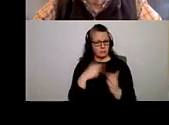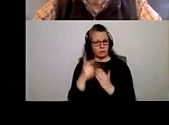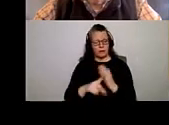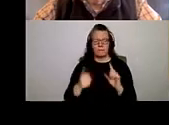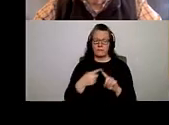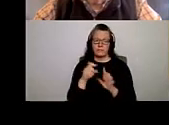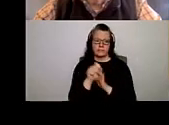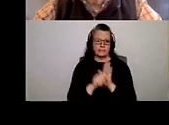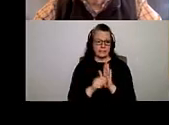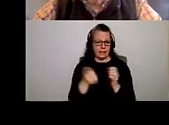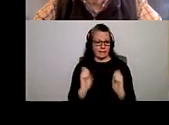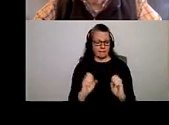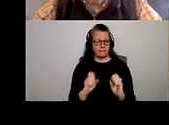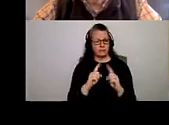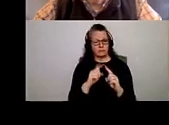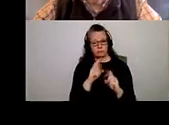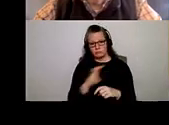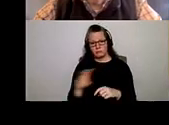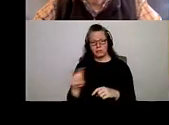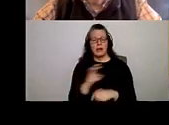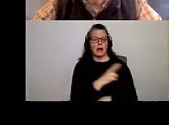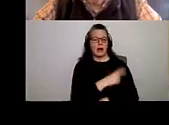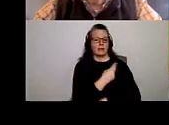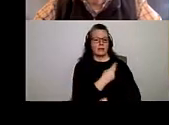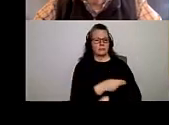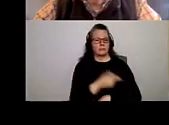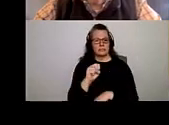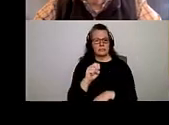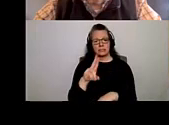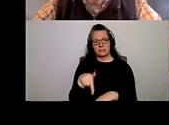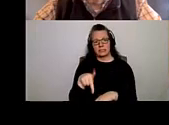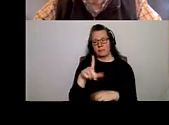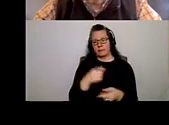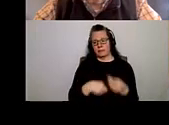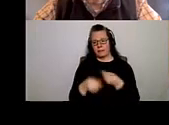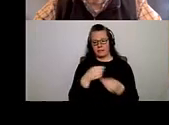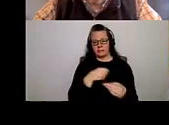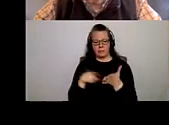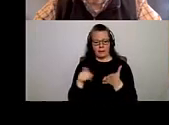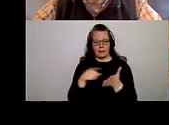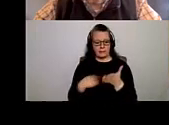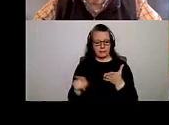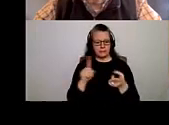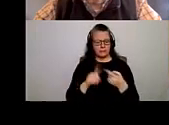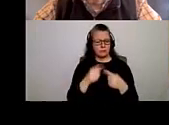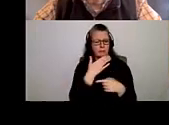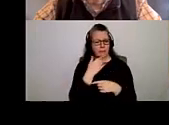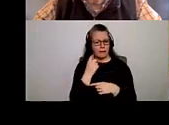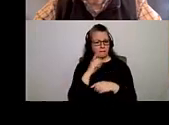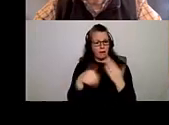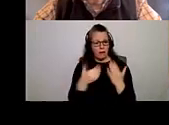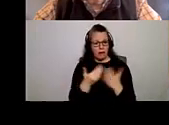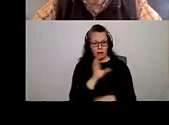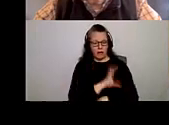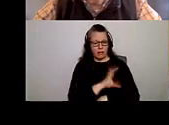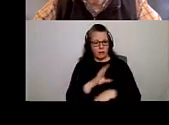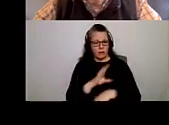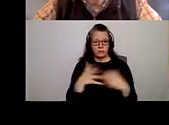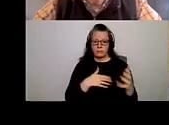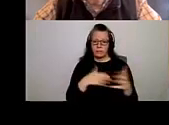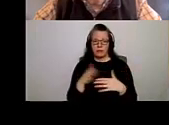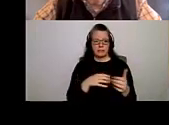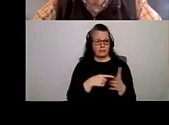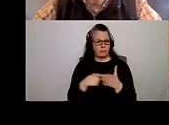significantly redirect hospital supplemental payments toward delivery model transformation to the betterment of all Coloradans, regardless of payer or coverage